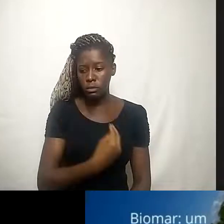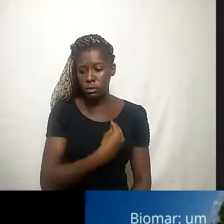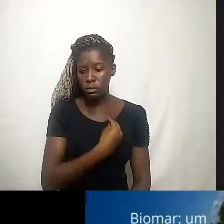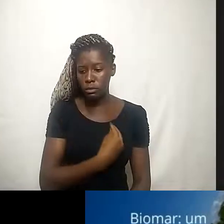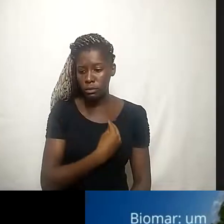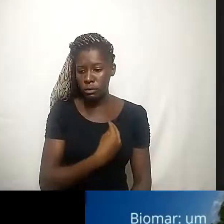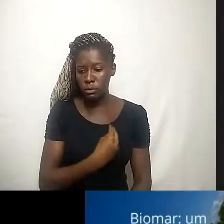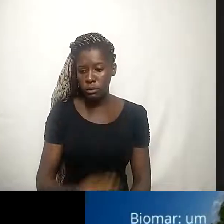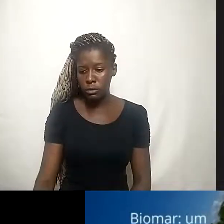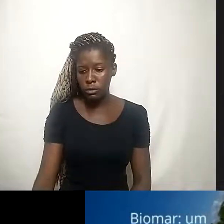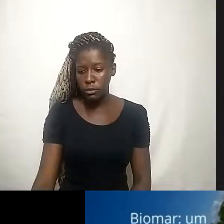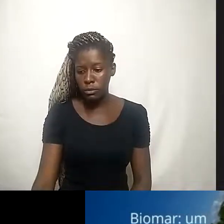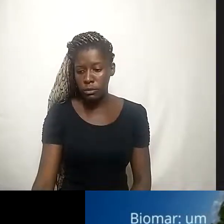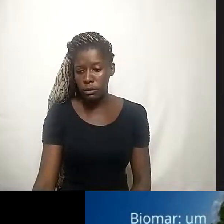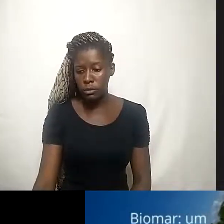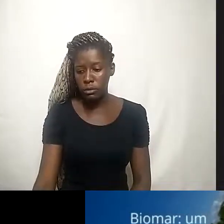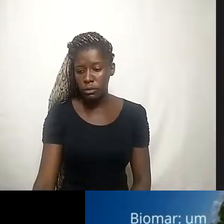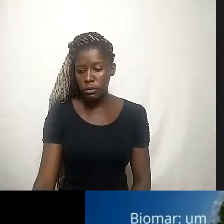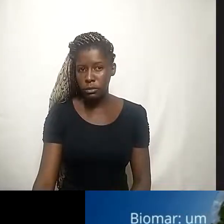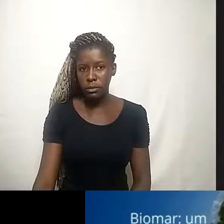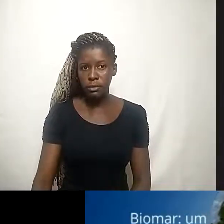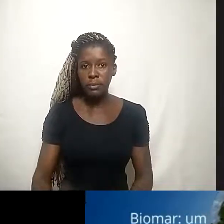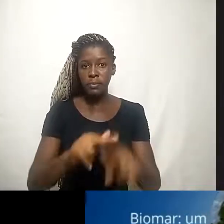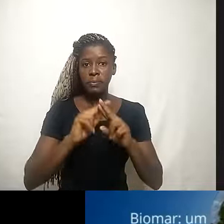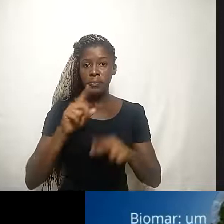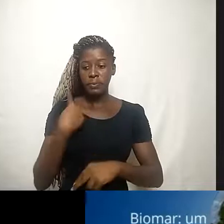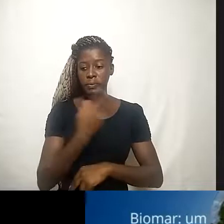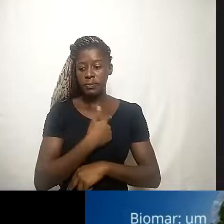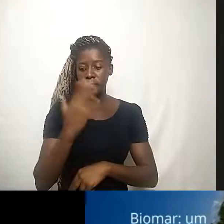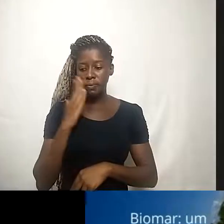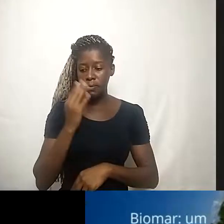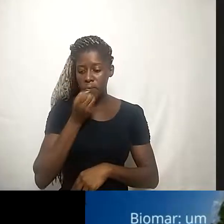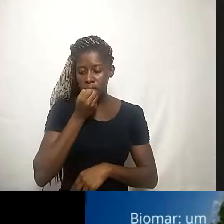the beginning of the decade of the ocean in sustainability.